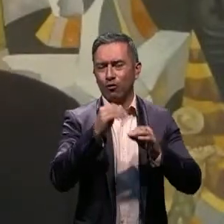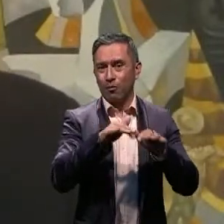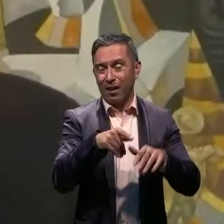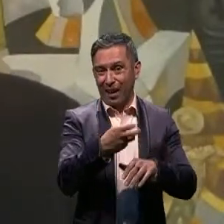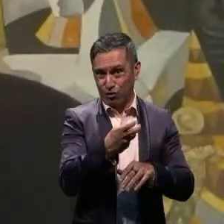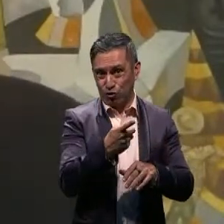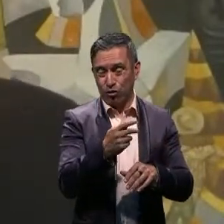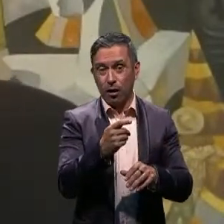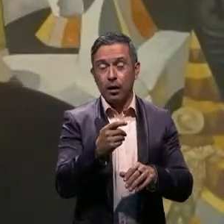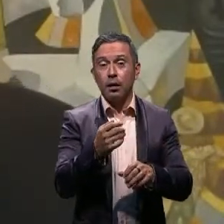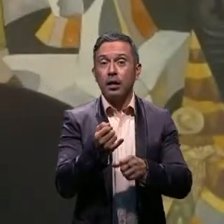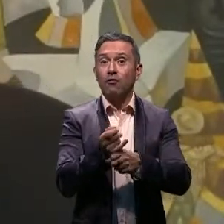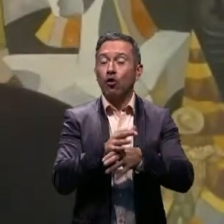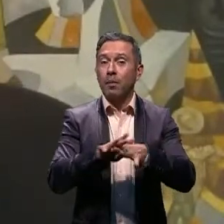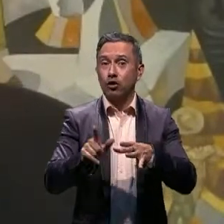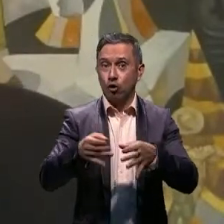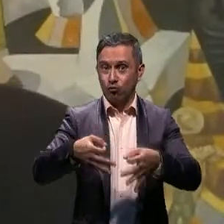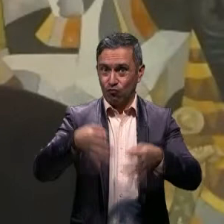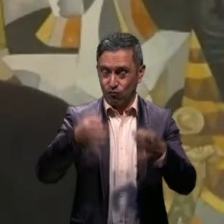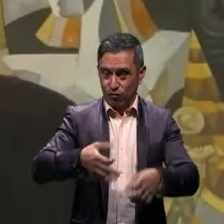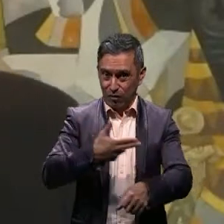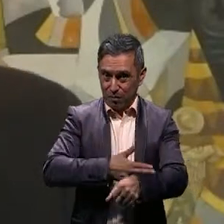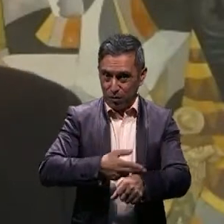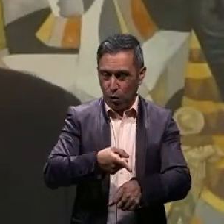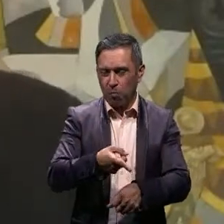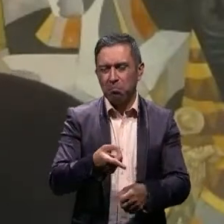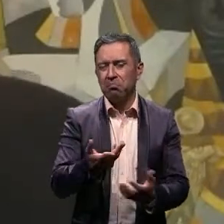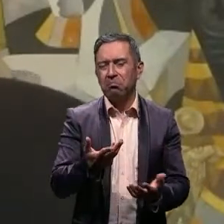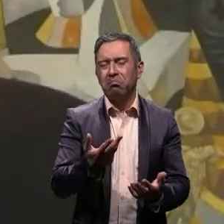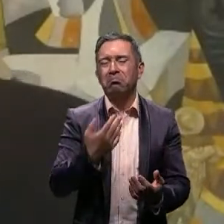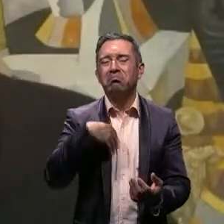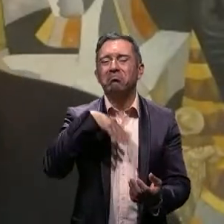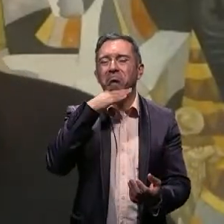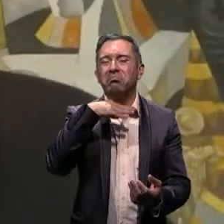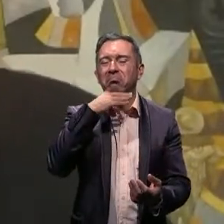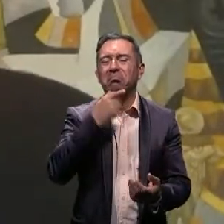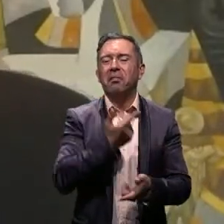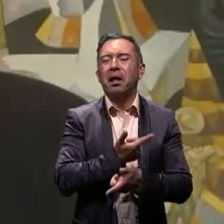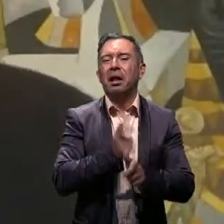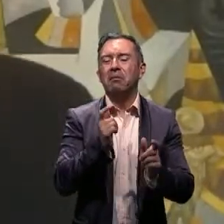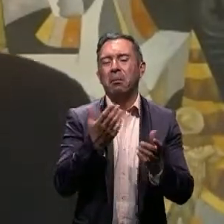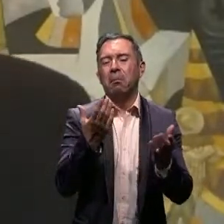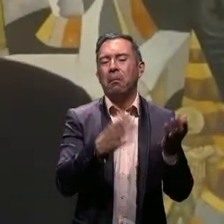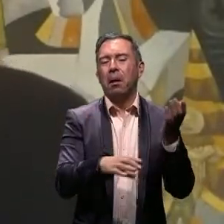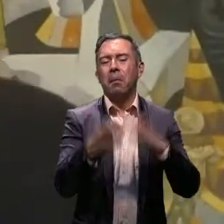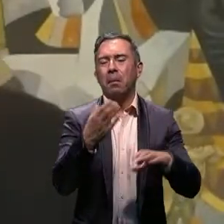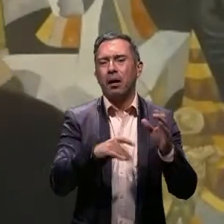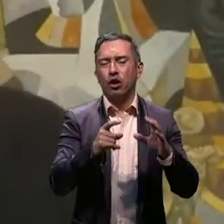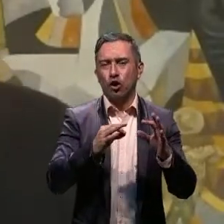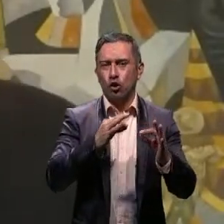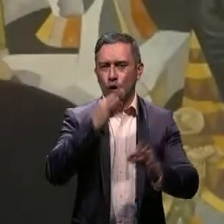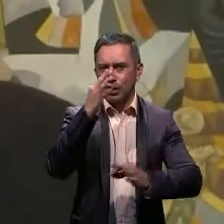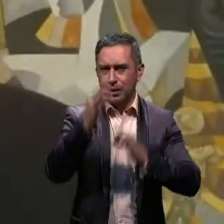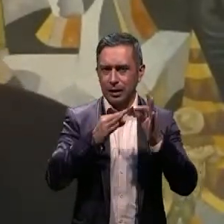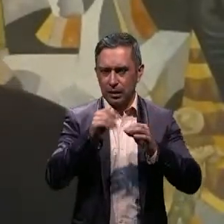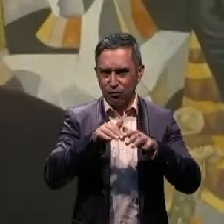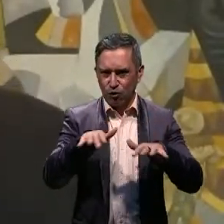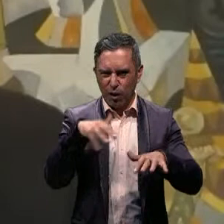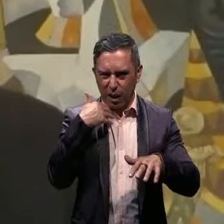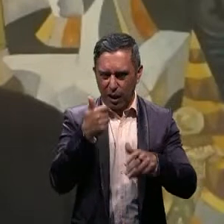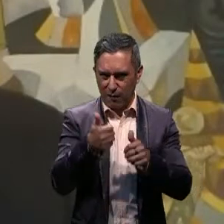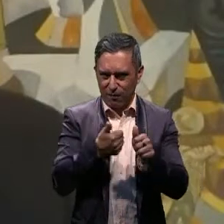media are sometimes responsible with the truthful information, and they try to manipulate all